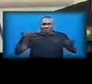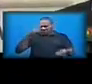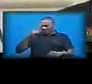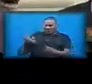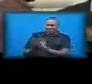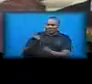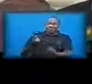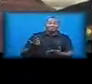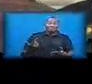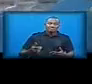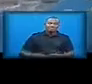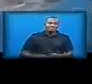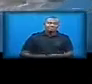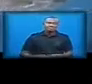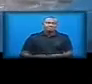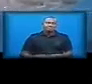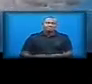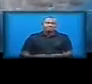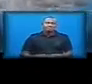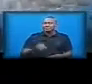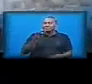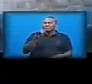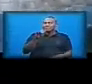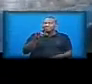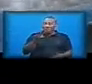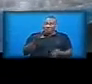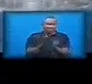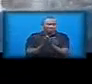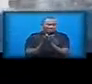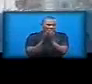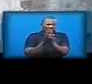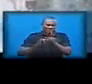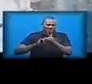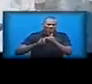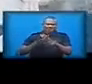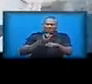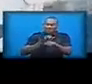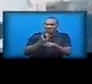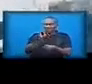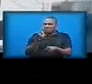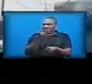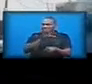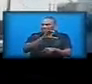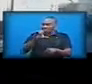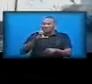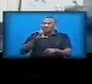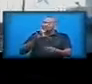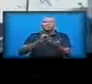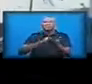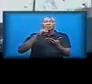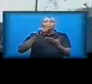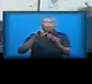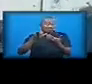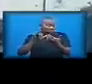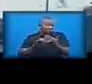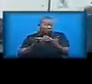future. There will absolutely be a good future for you. MV Dutch Blue will start operating at the Jubilee Field in January